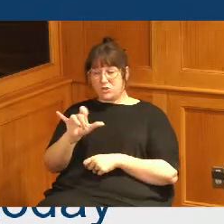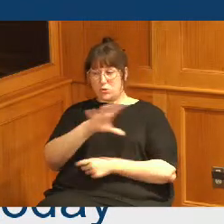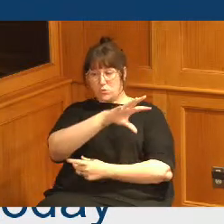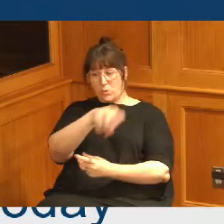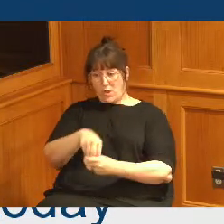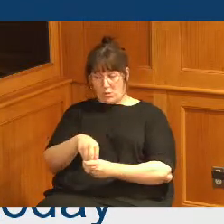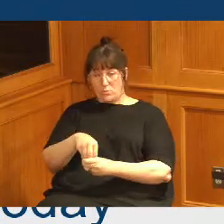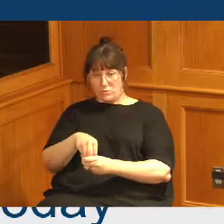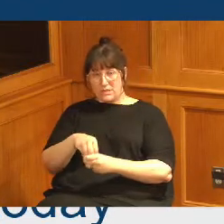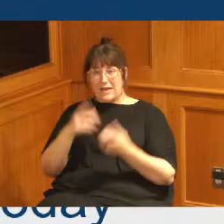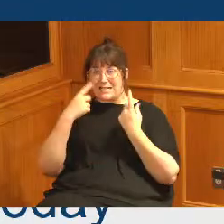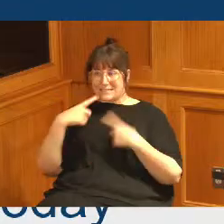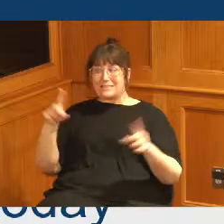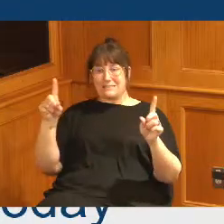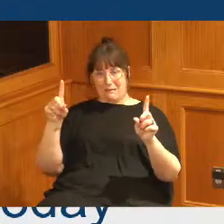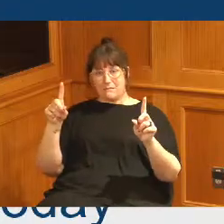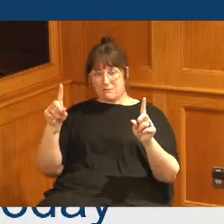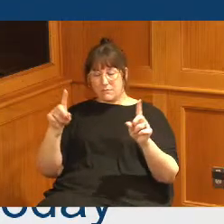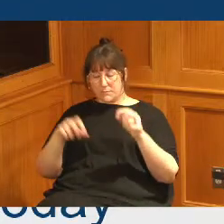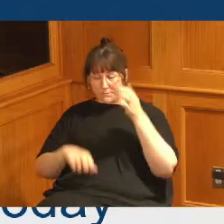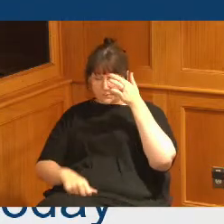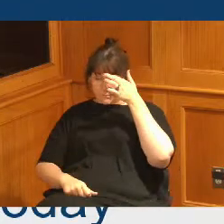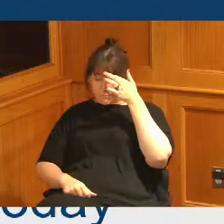successful. This